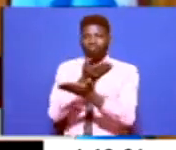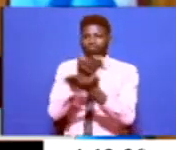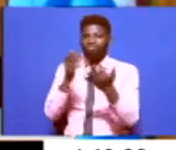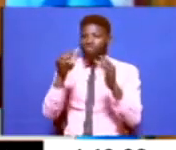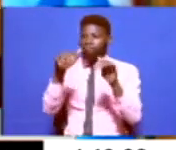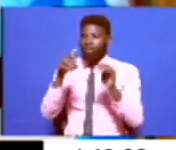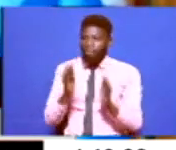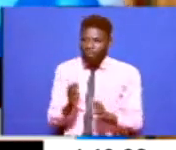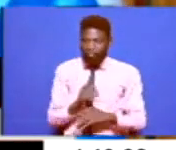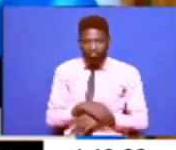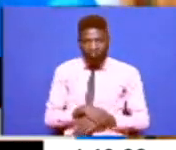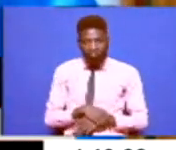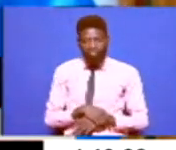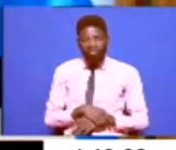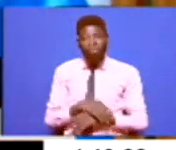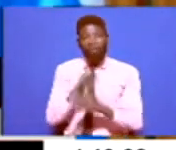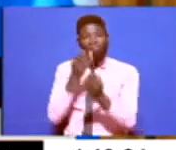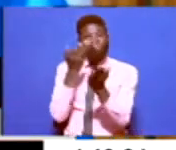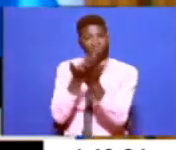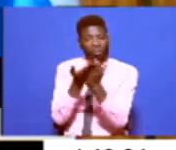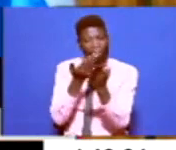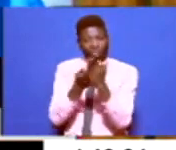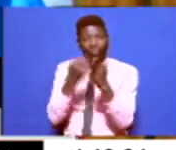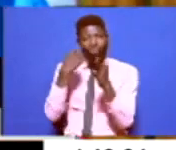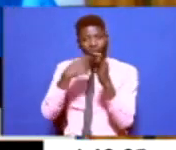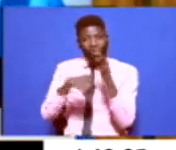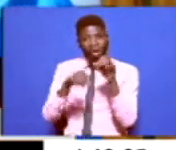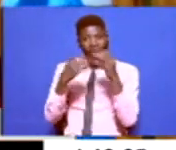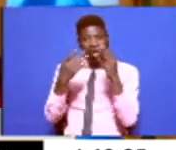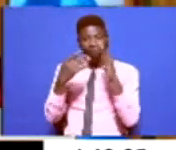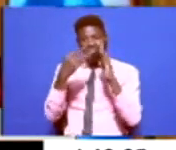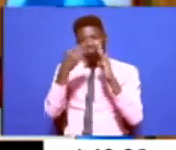And the proposed prices are as follows.